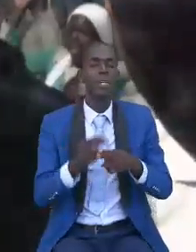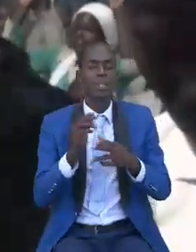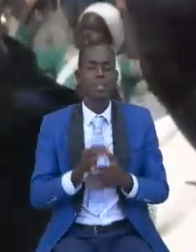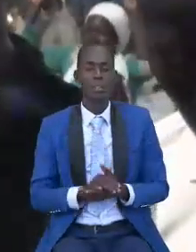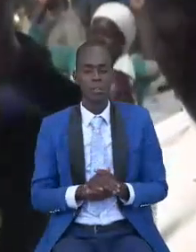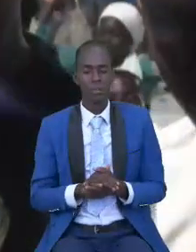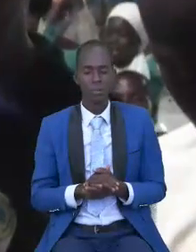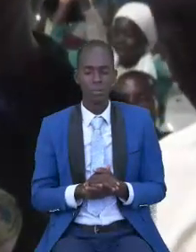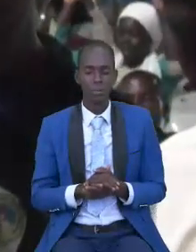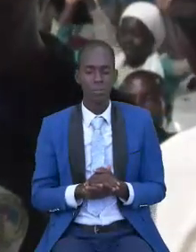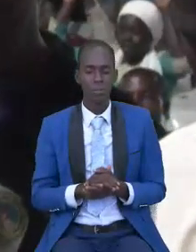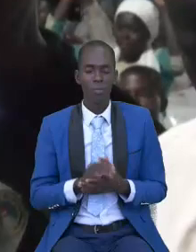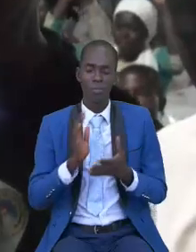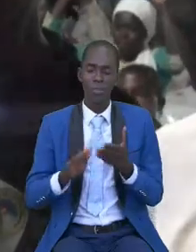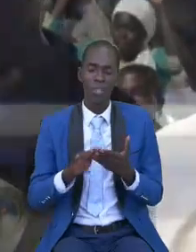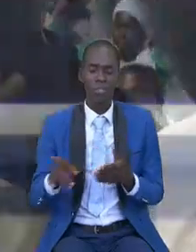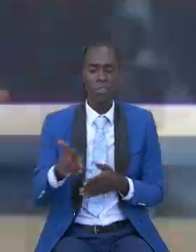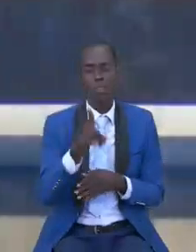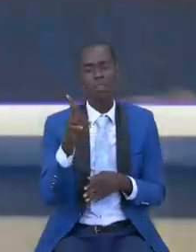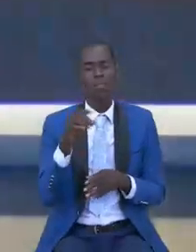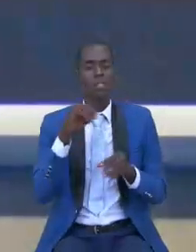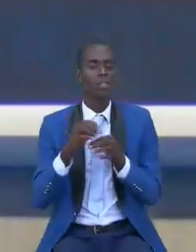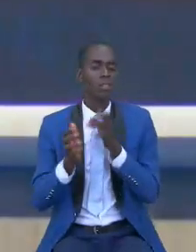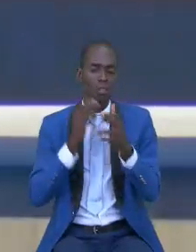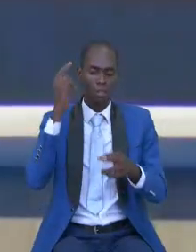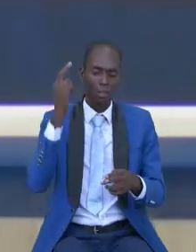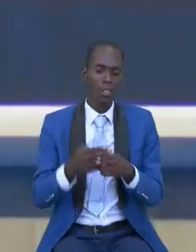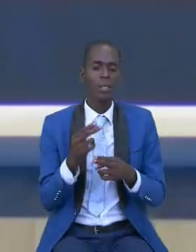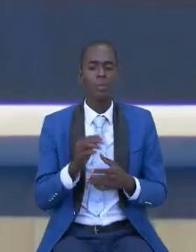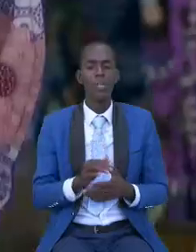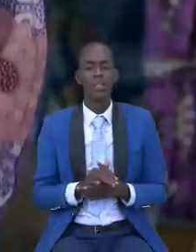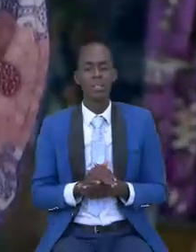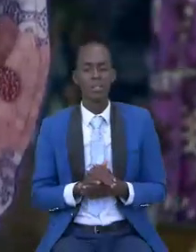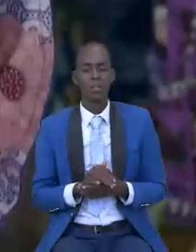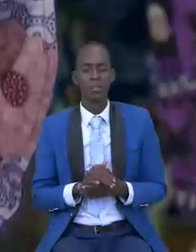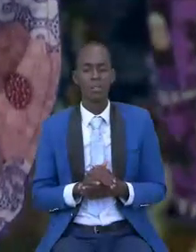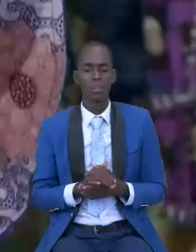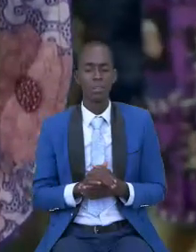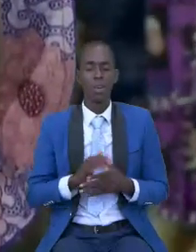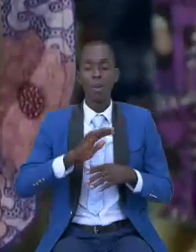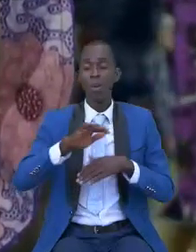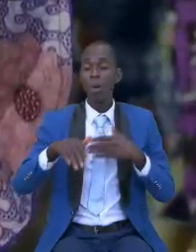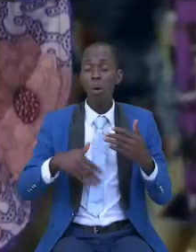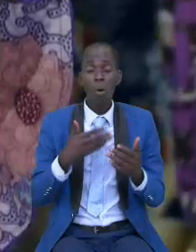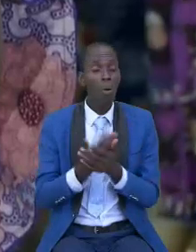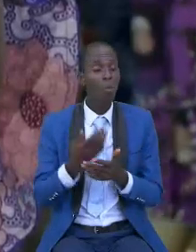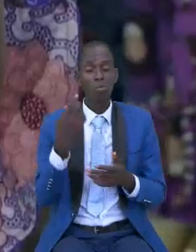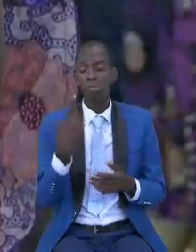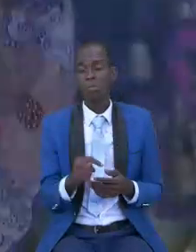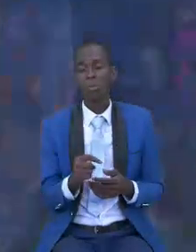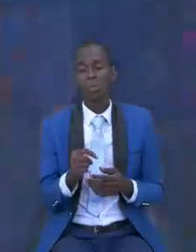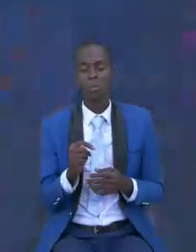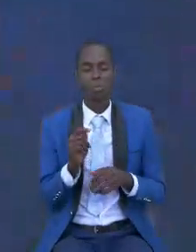name. Forgive them in Jesus' name. All those works